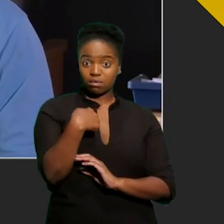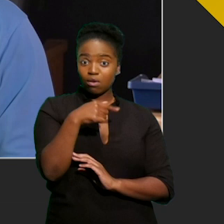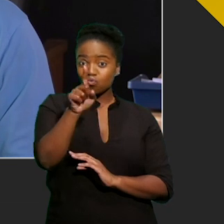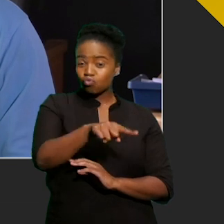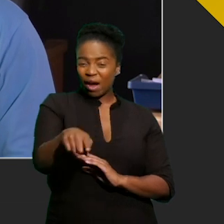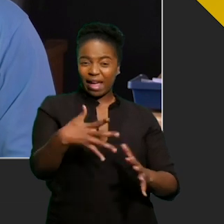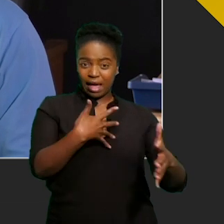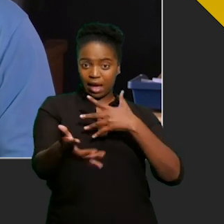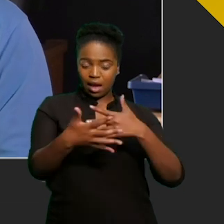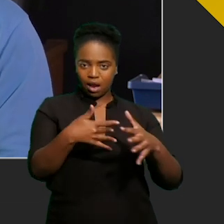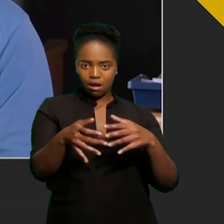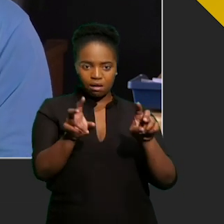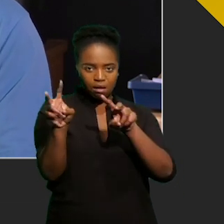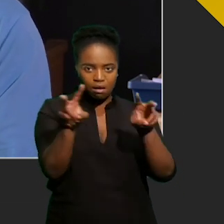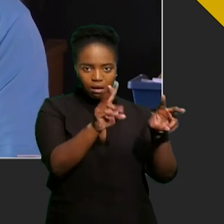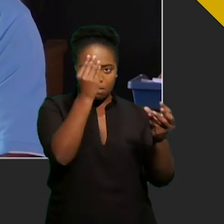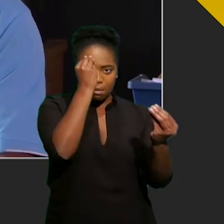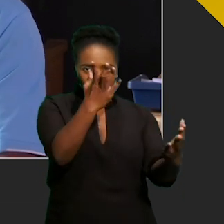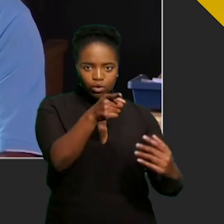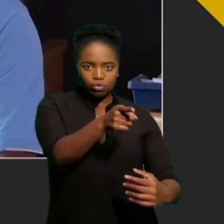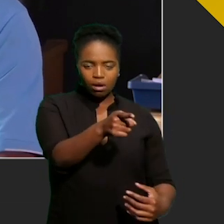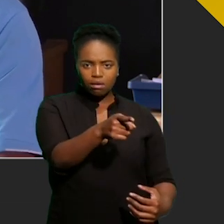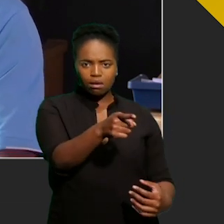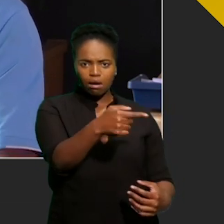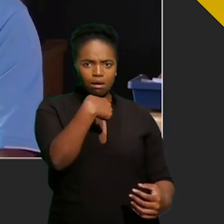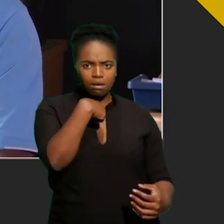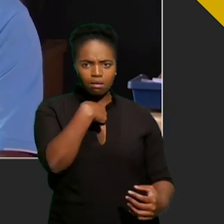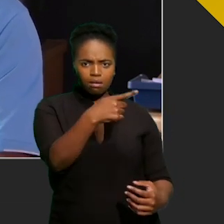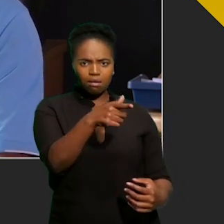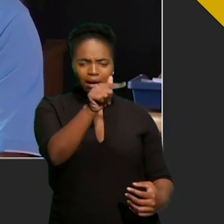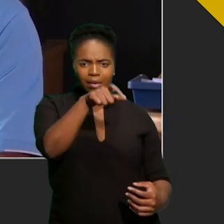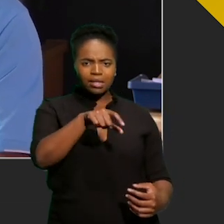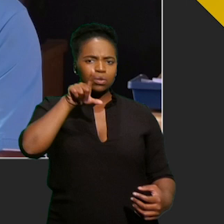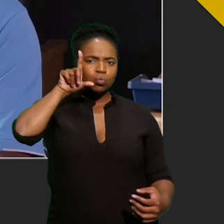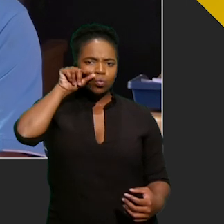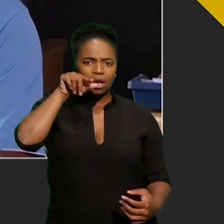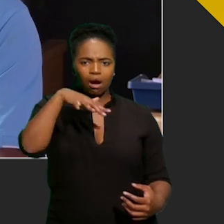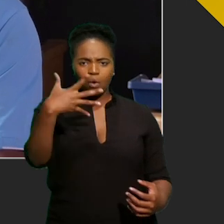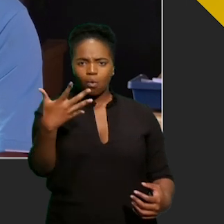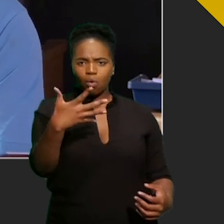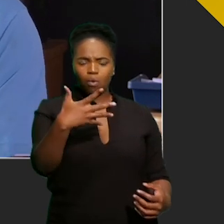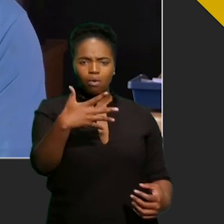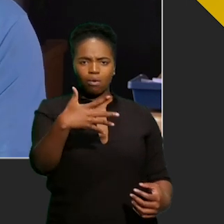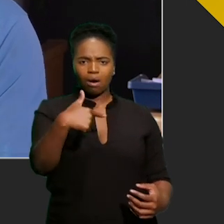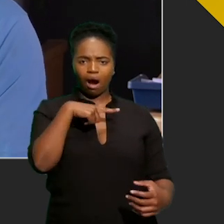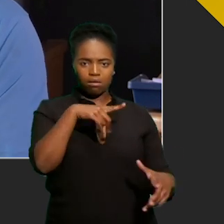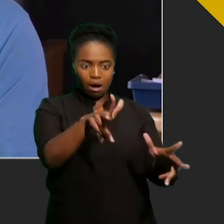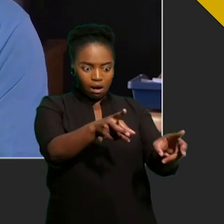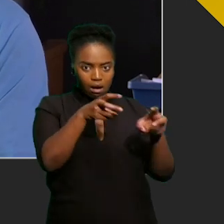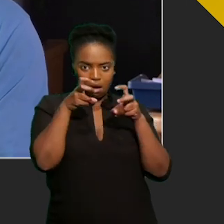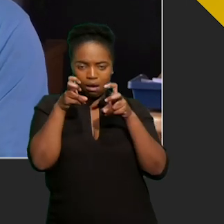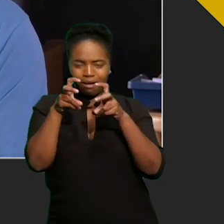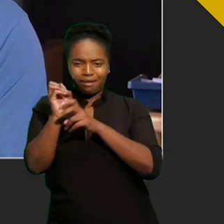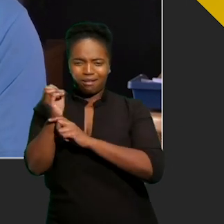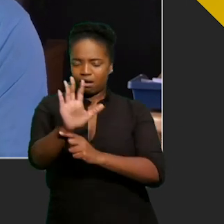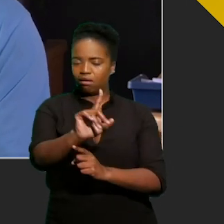any journalist ukuthi nakabona information abona sengathi iphuma kwi-Twitter yamalema bese afuna ukuyi-forwarda